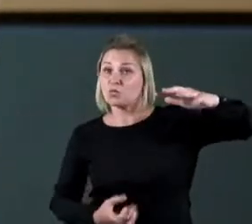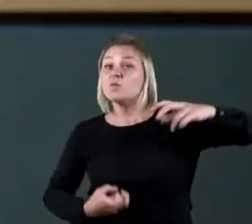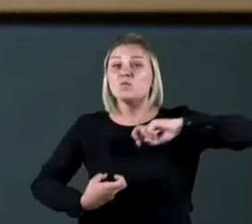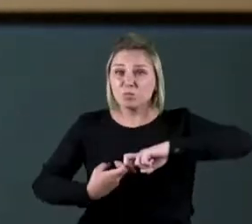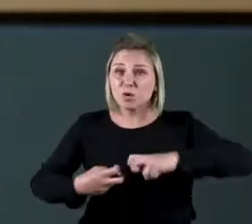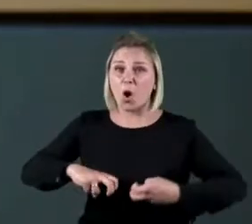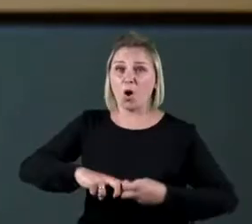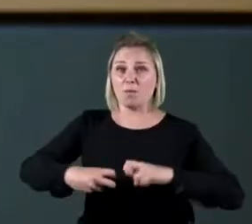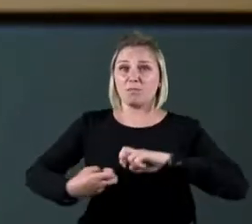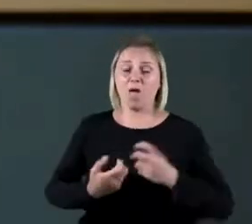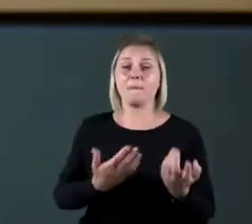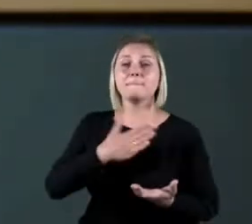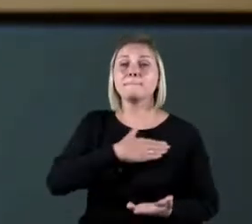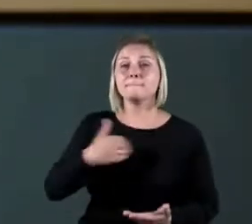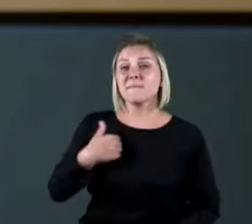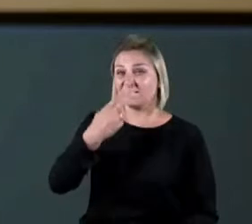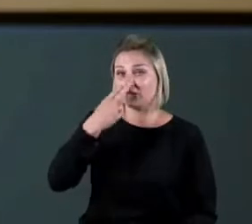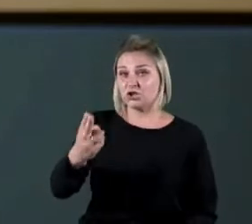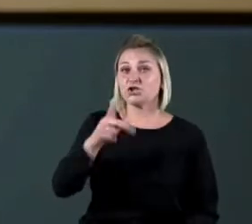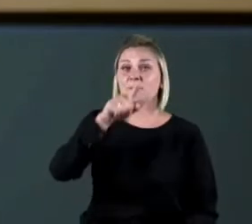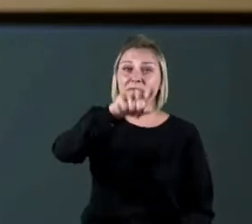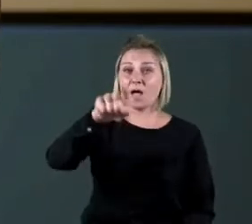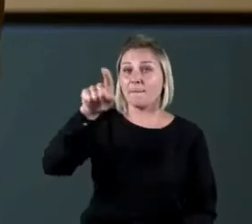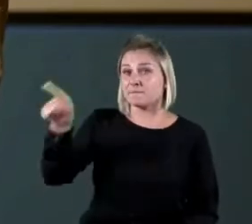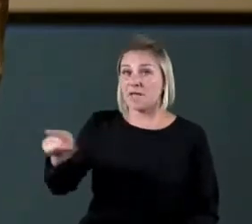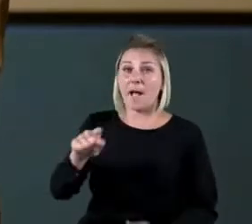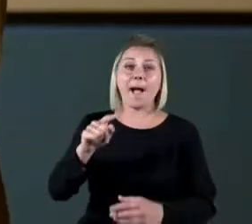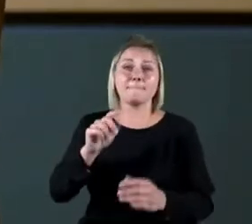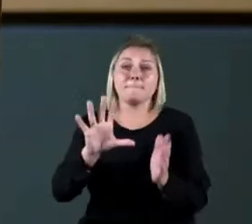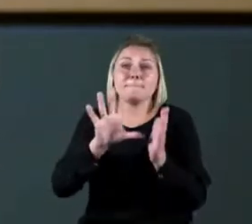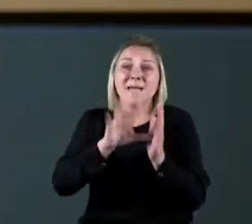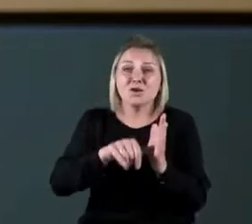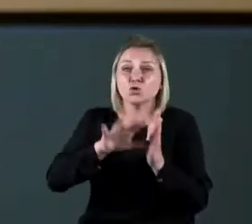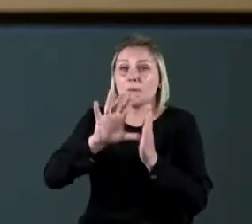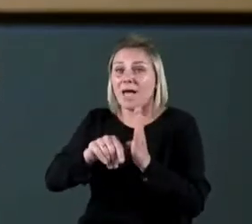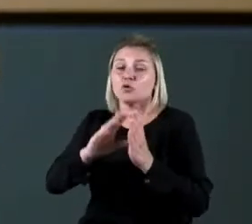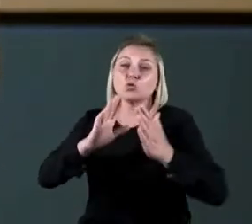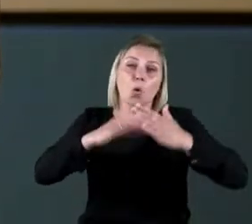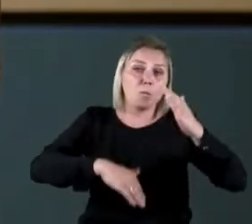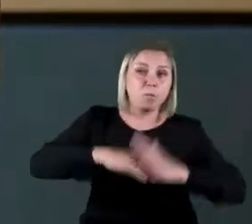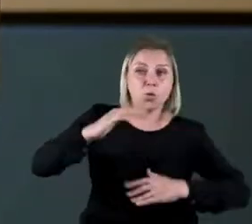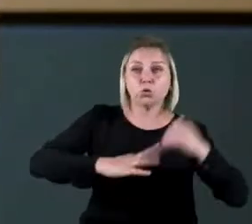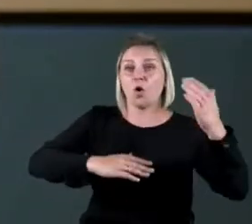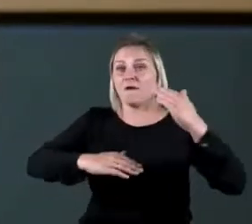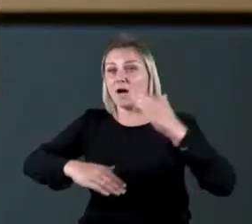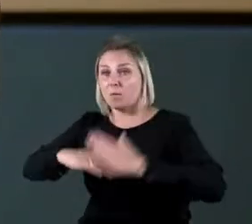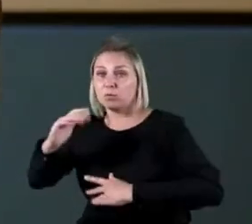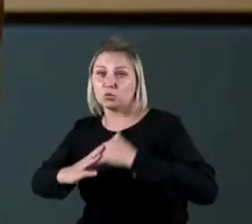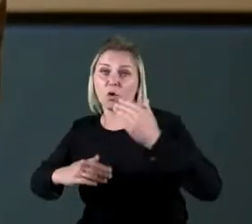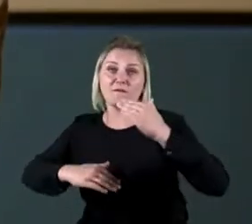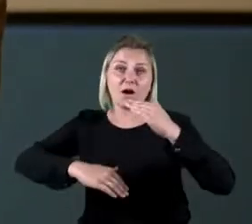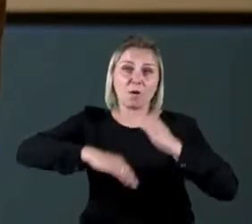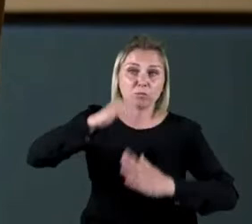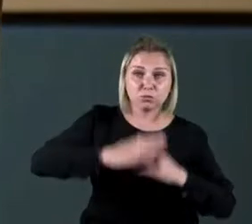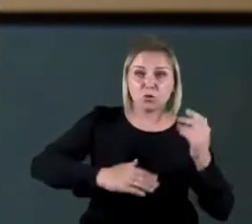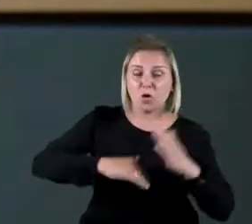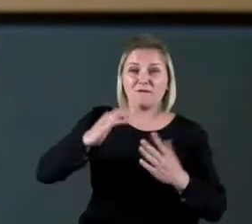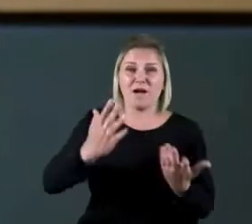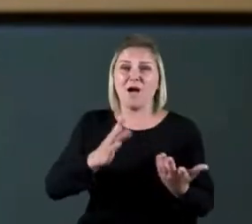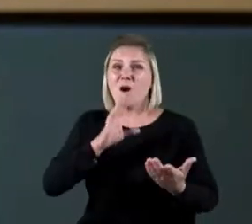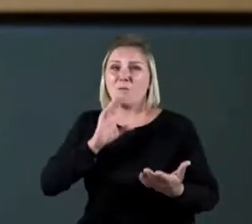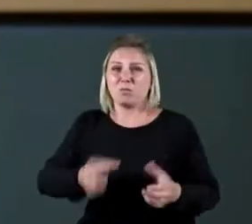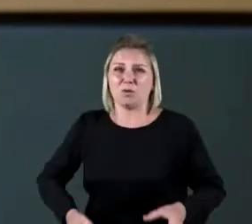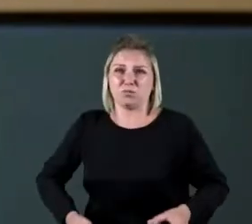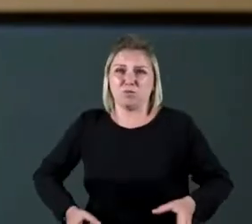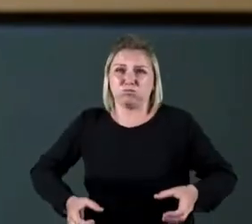agencies, huge swathes of cities literally being built on 600mm high concrete plinths. And that's because the current